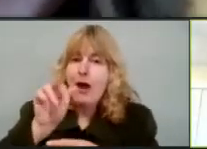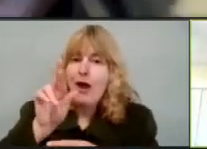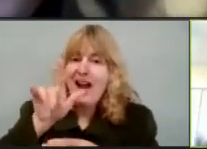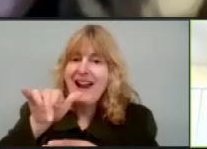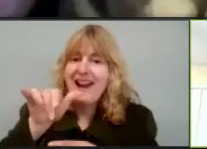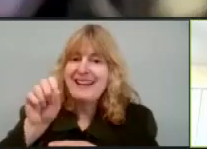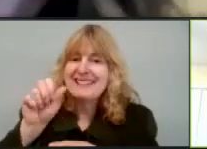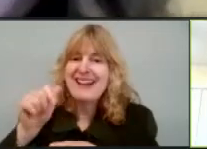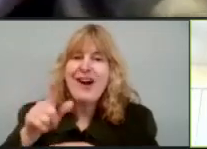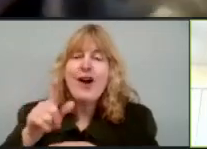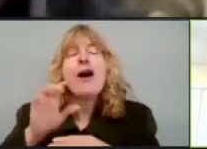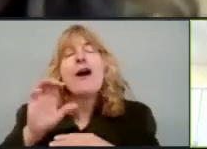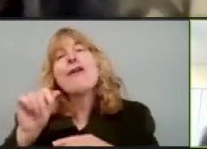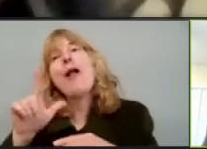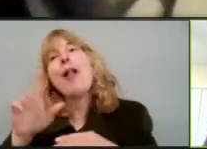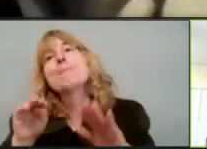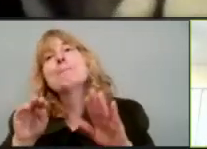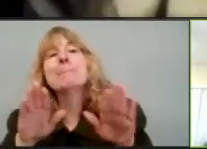talked.